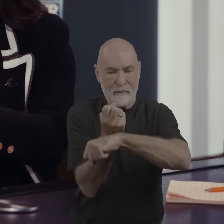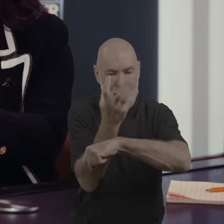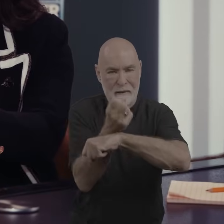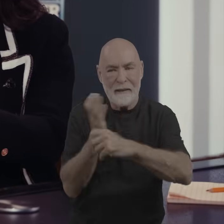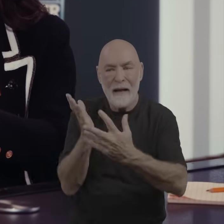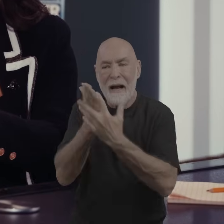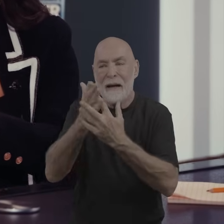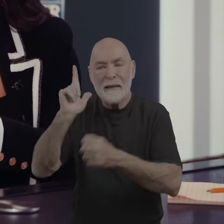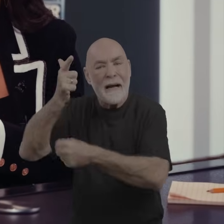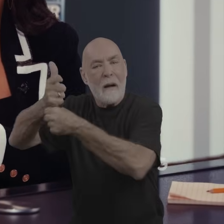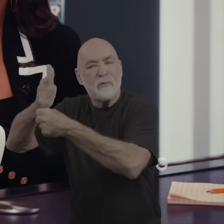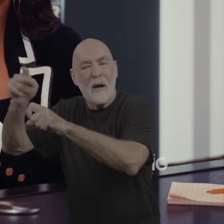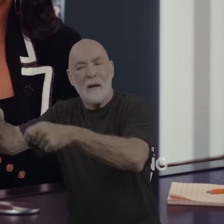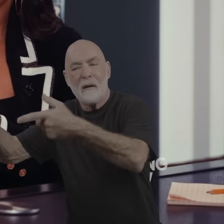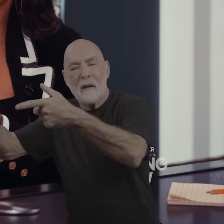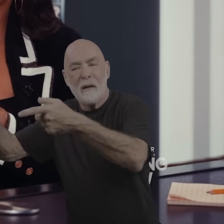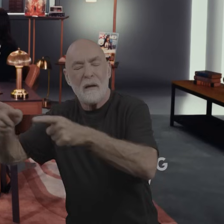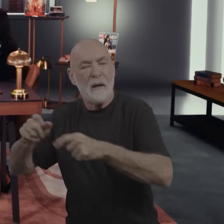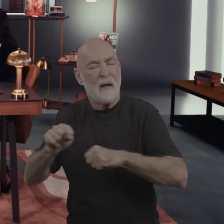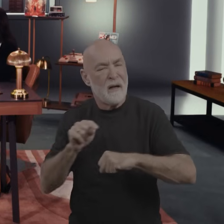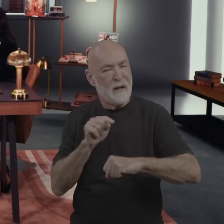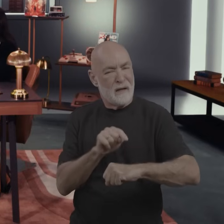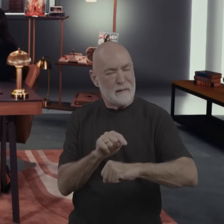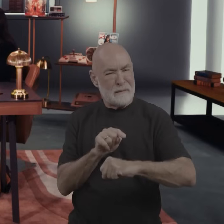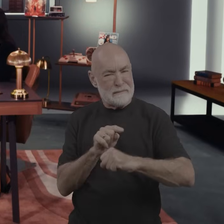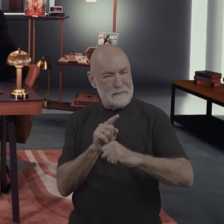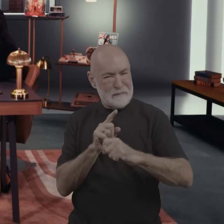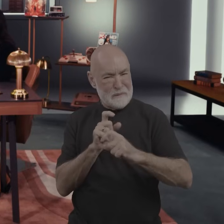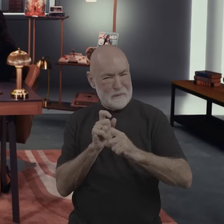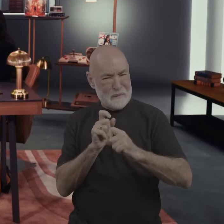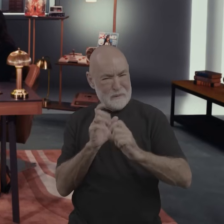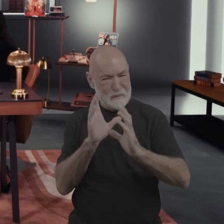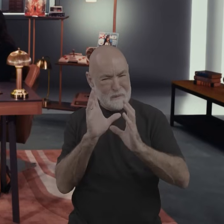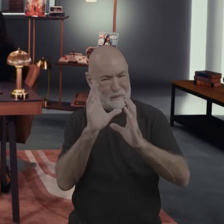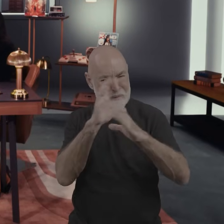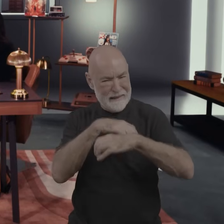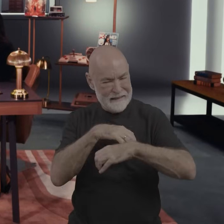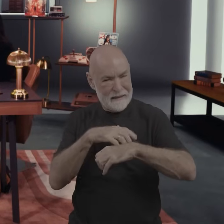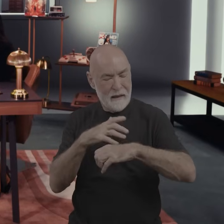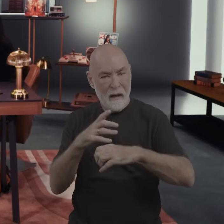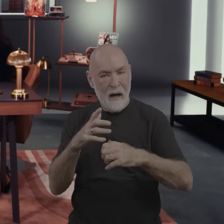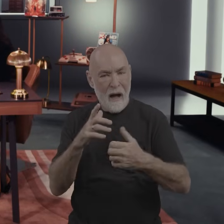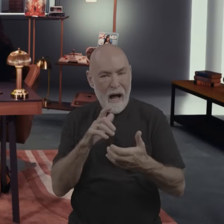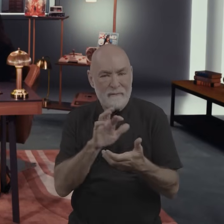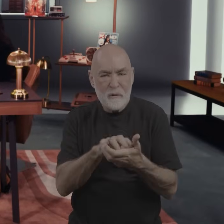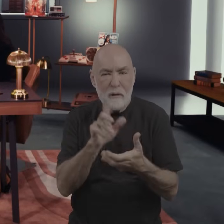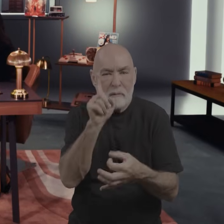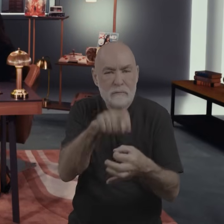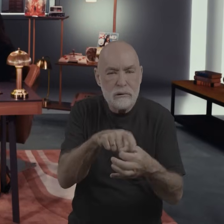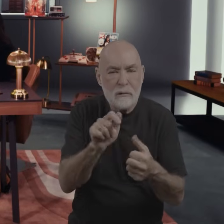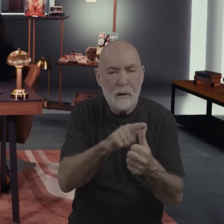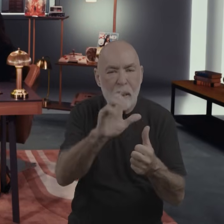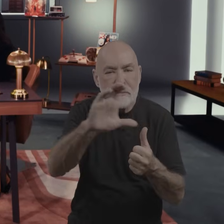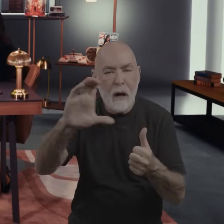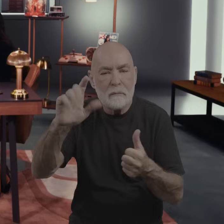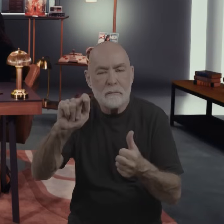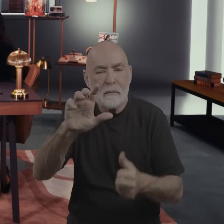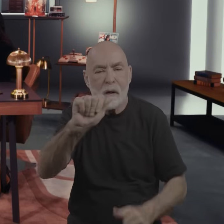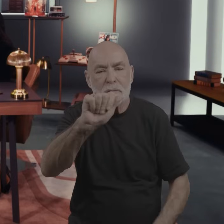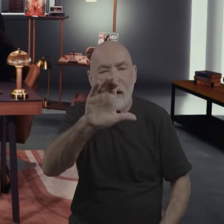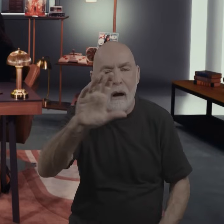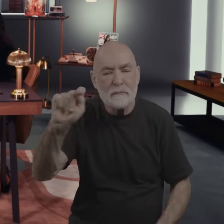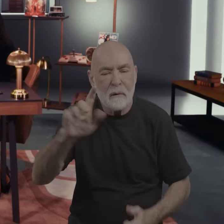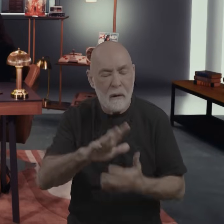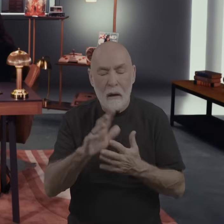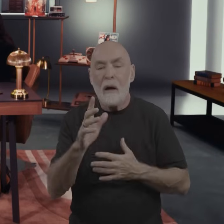icon and you'll instantly hack into the warehouse cameras. Okay, Sean, this is a little bit much. Wait, I have to make an account to use this? Well, it's a free trial